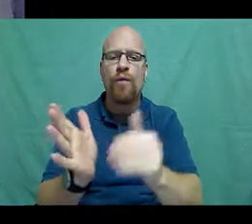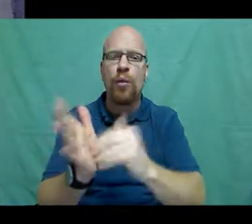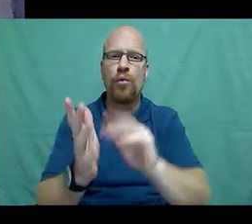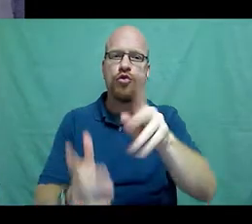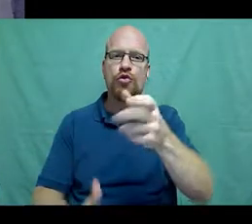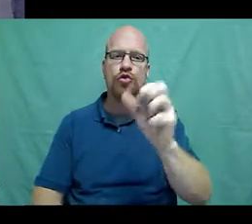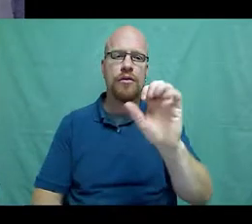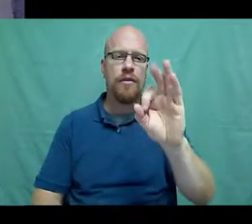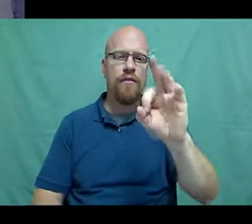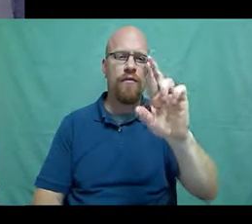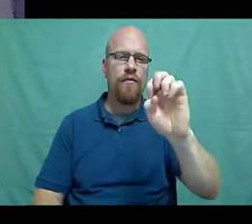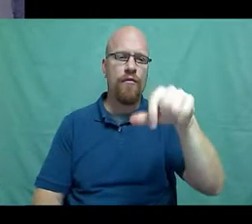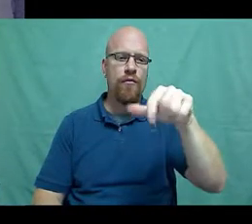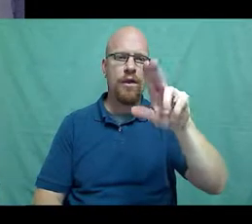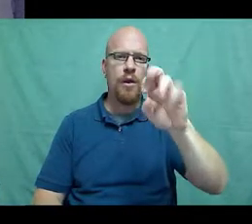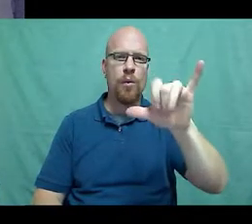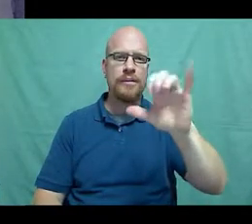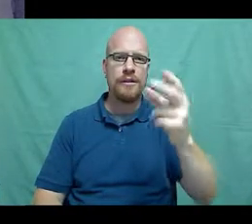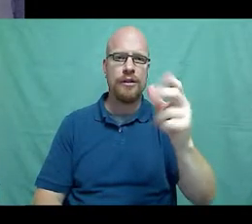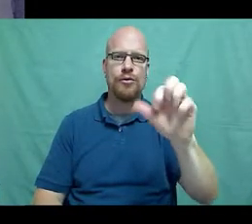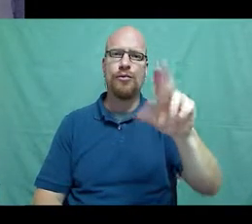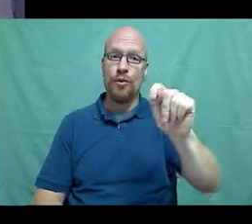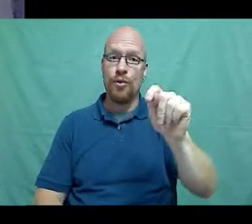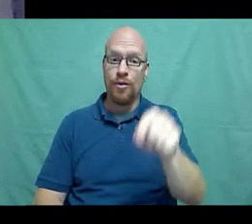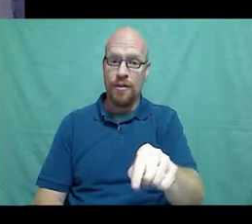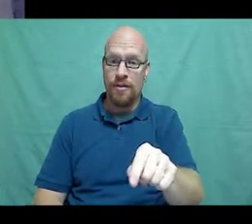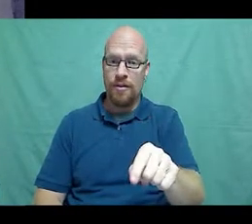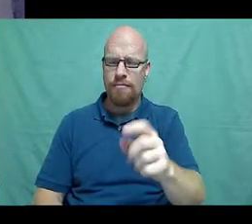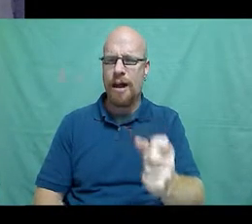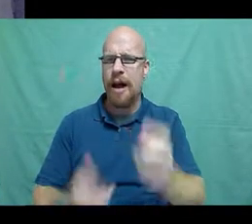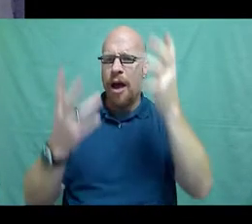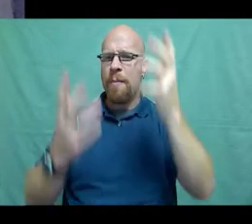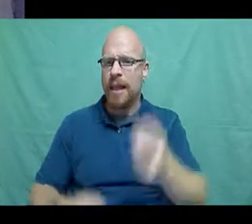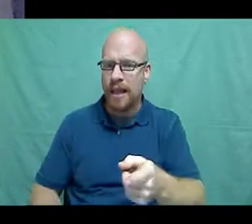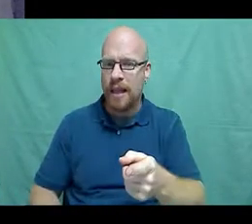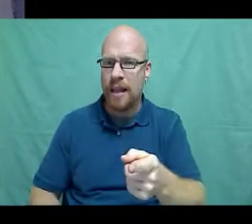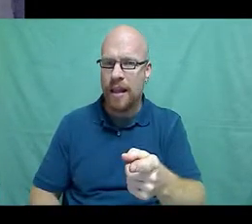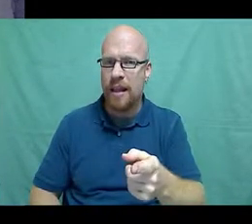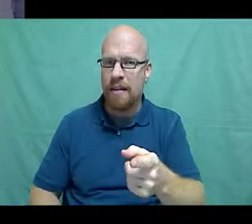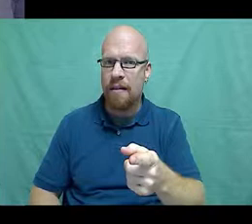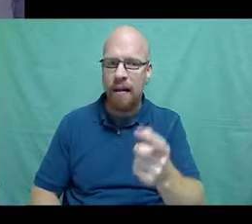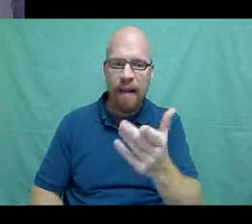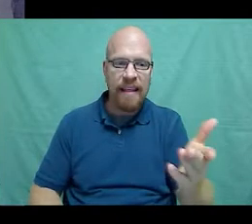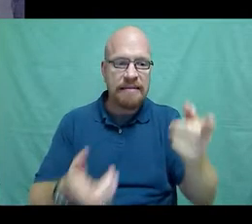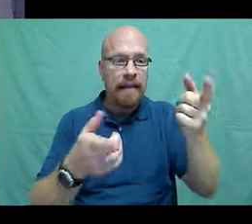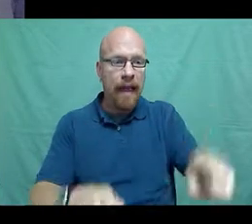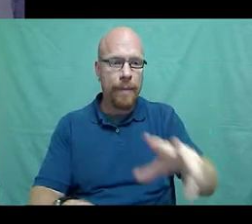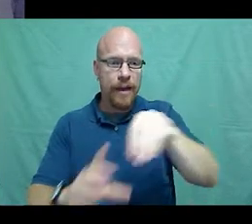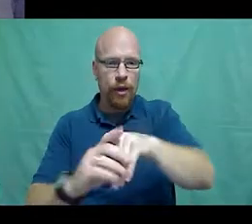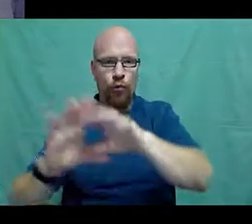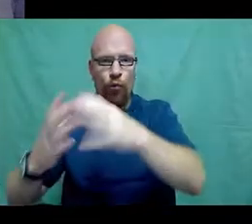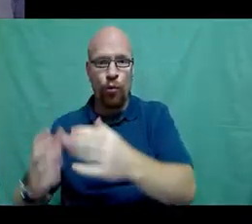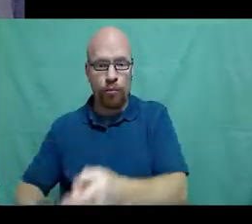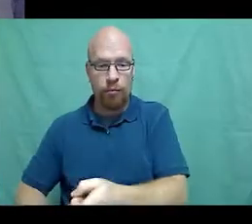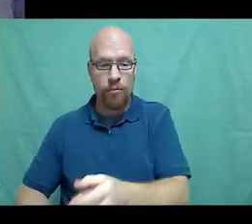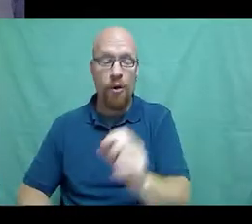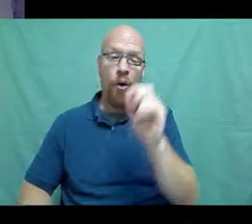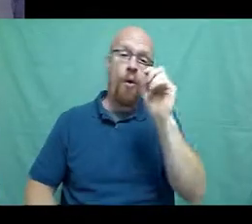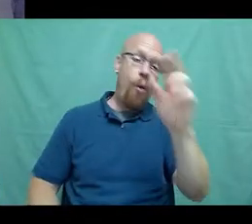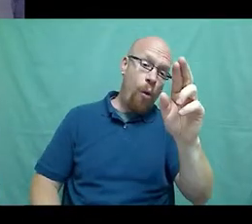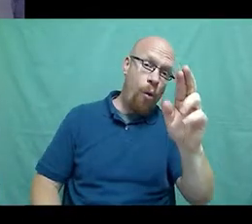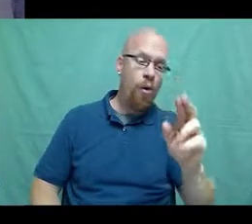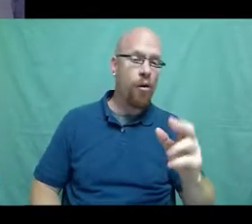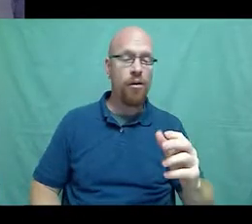we develop frequency charts, we count how many things happened within a certain group or within a